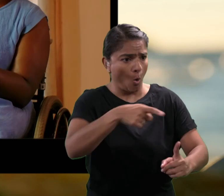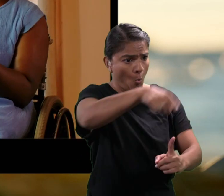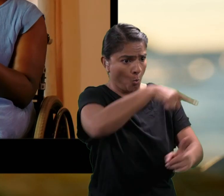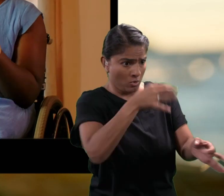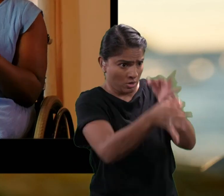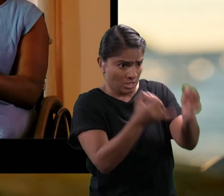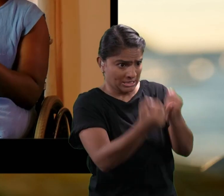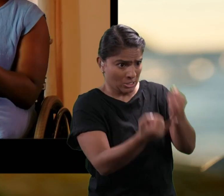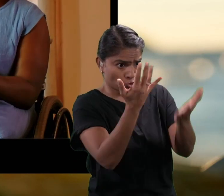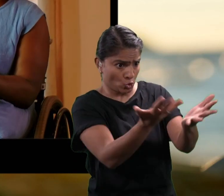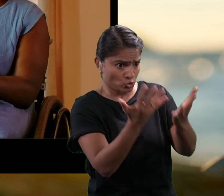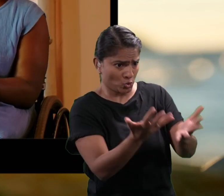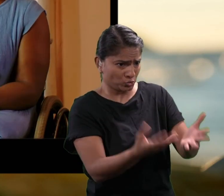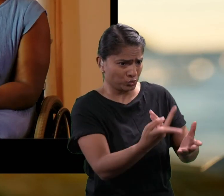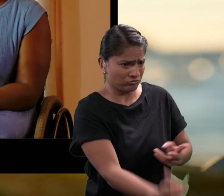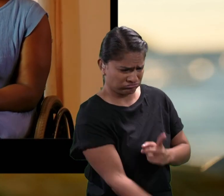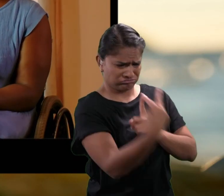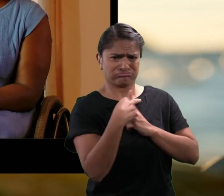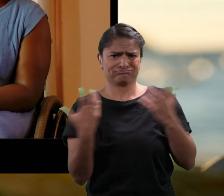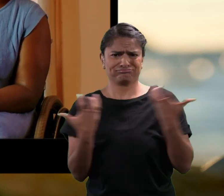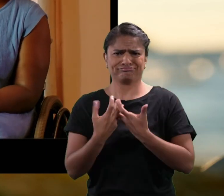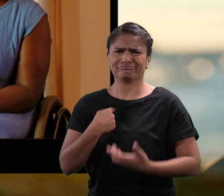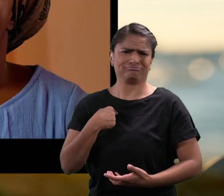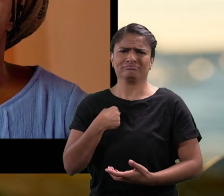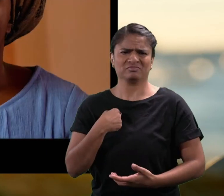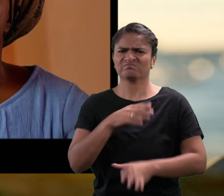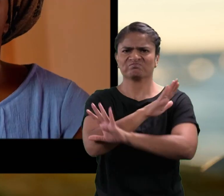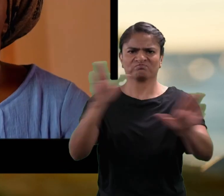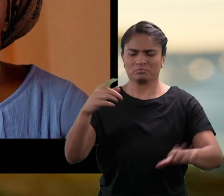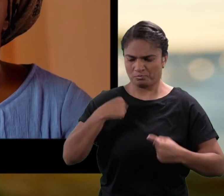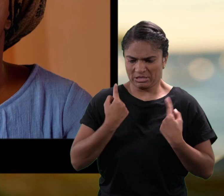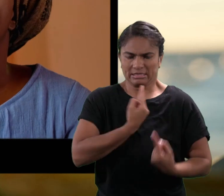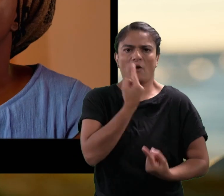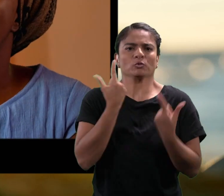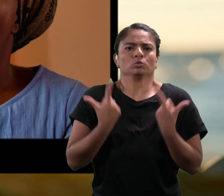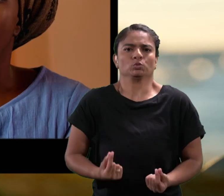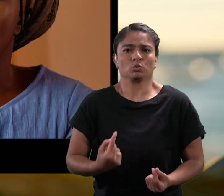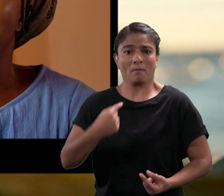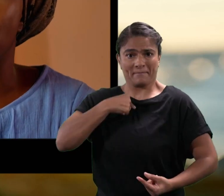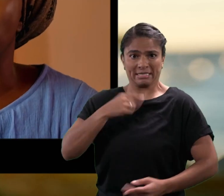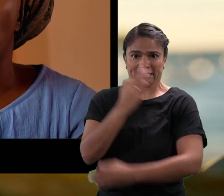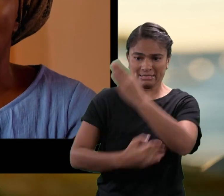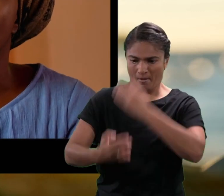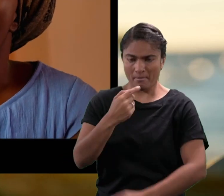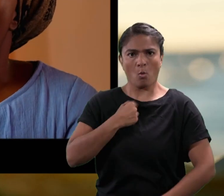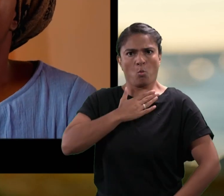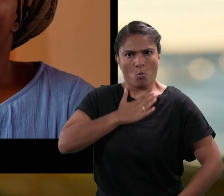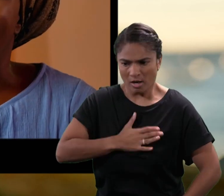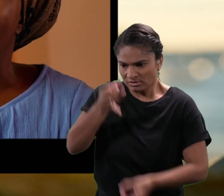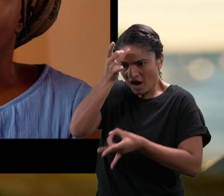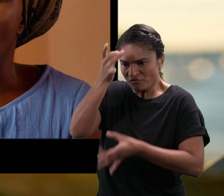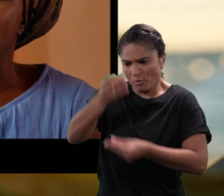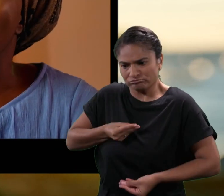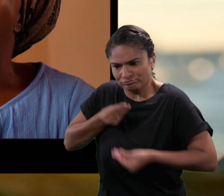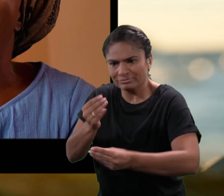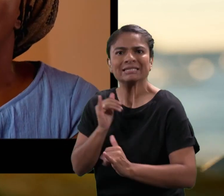do I apply that to my situation, you know? And that's how I started doing what I'm doing, because funa umuntu disabled akwazi